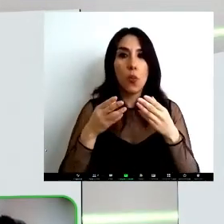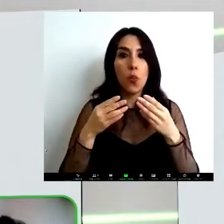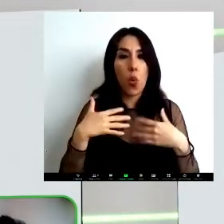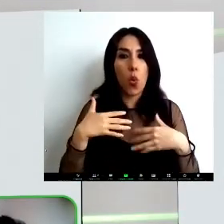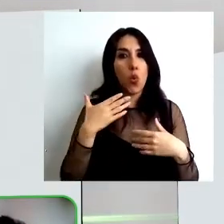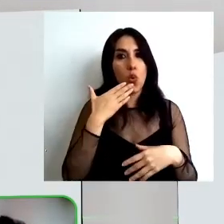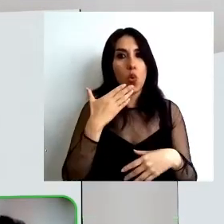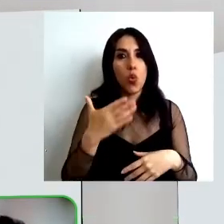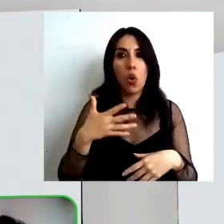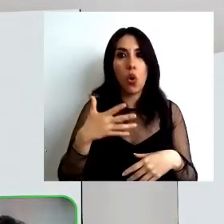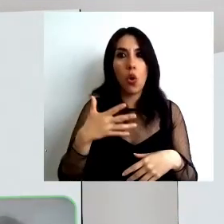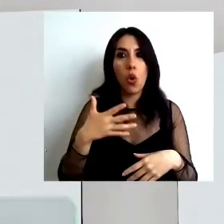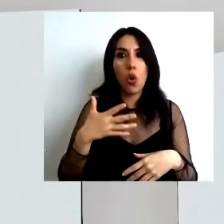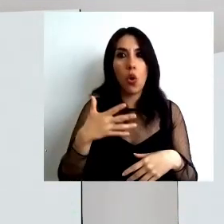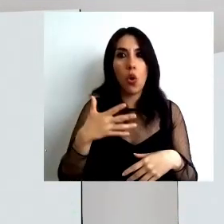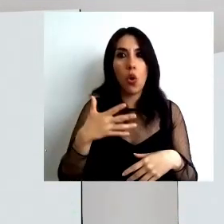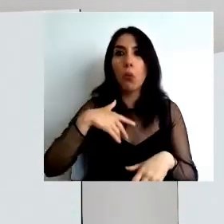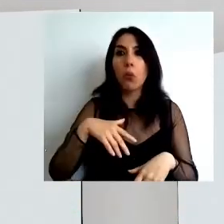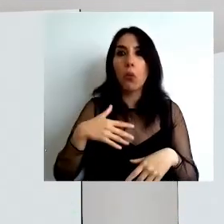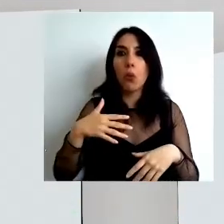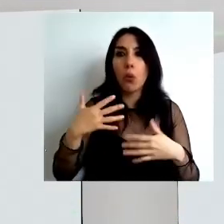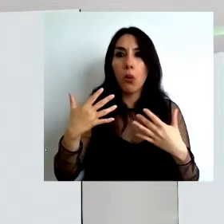Let me come back